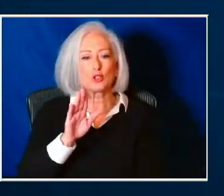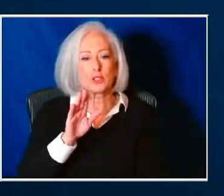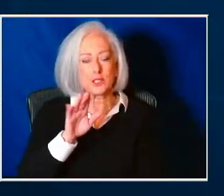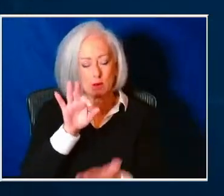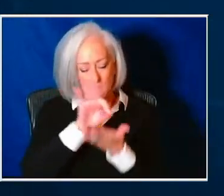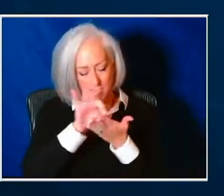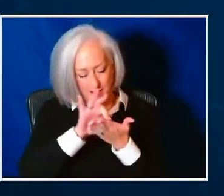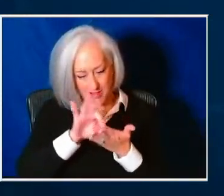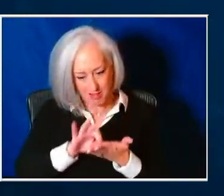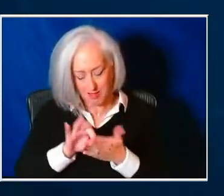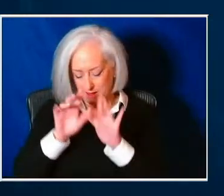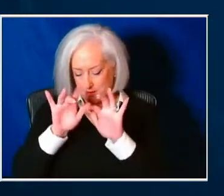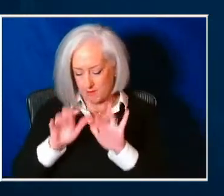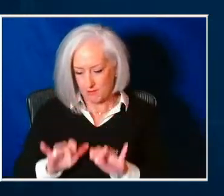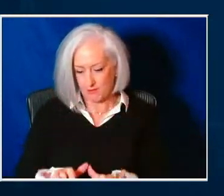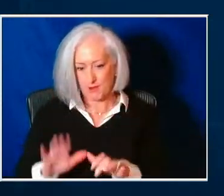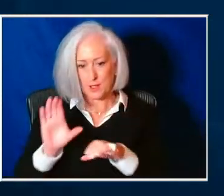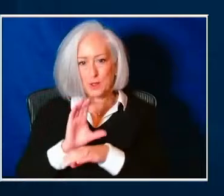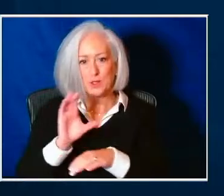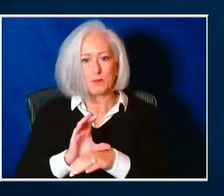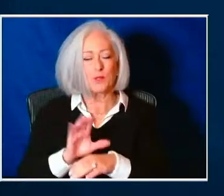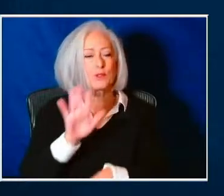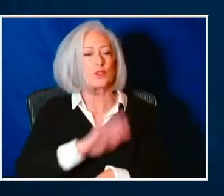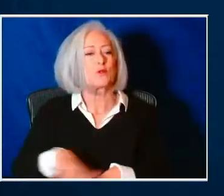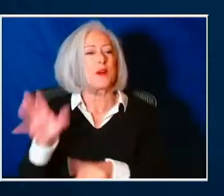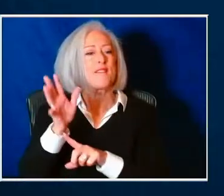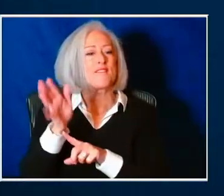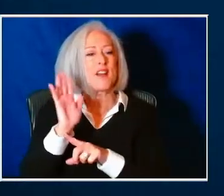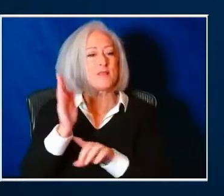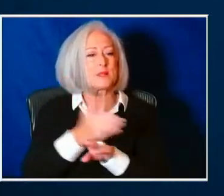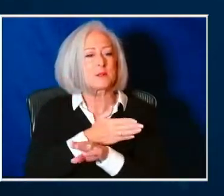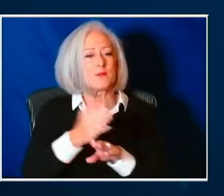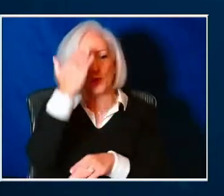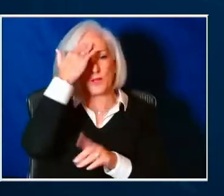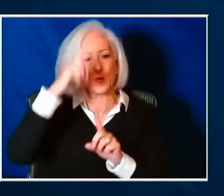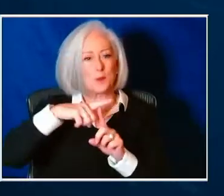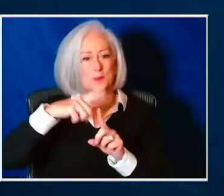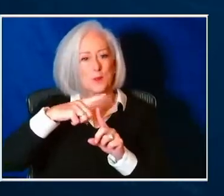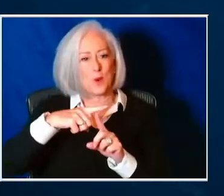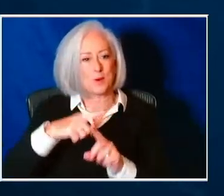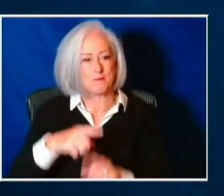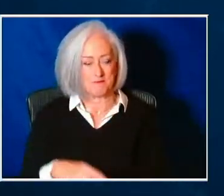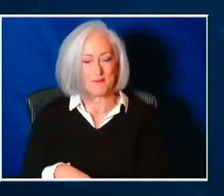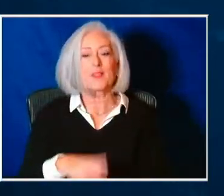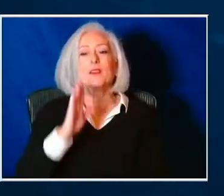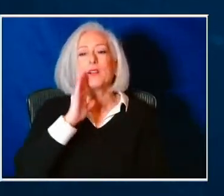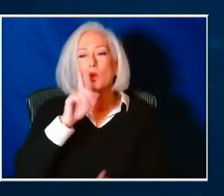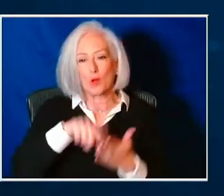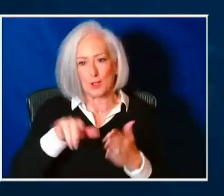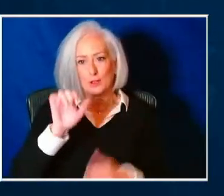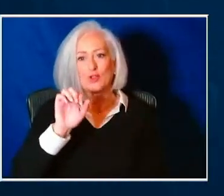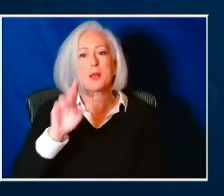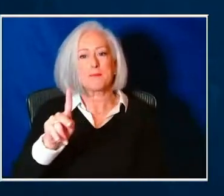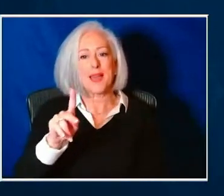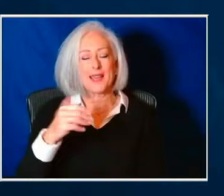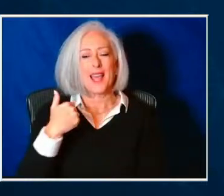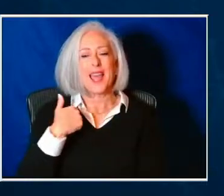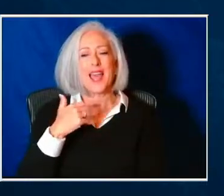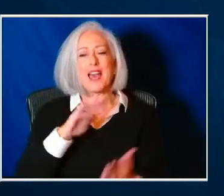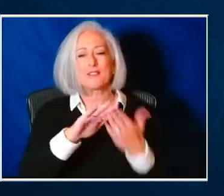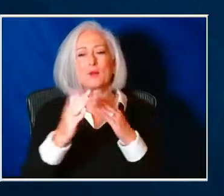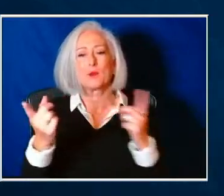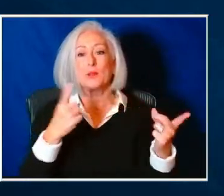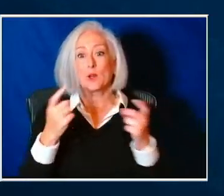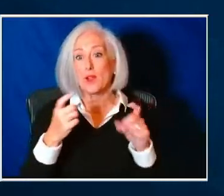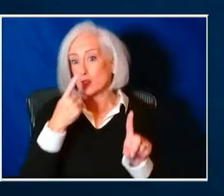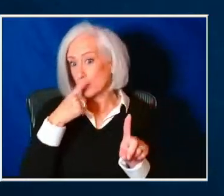into the computer. about 5 so minutes. 5 minutes? All right, so we're going to check back because I've got a couple But of you- community questions. So hang tight. We'll get back with you in here